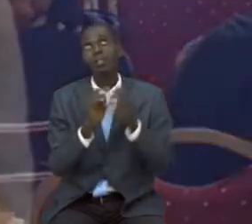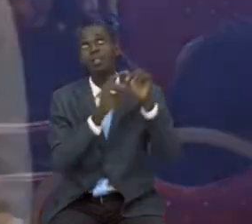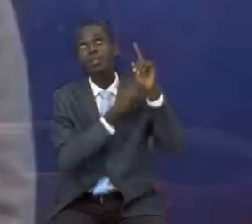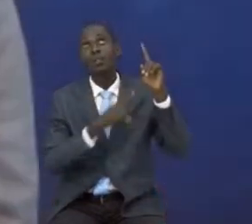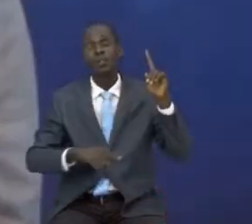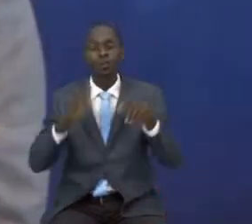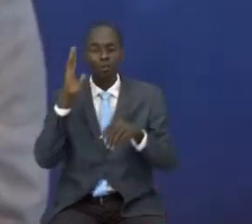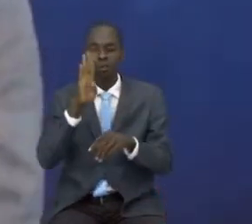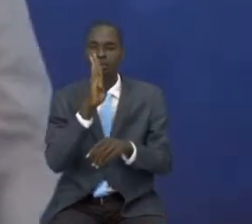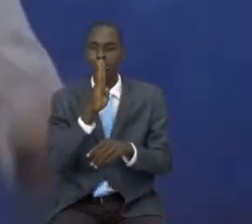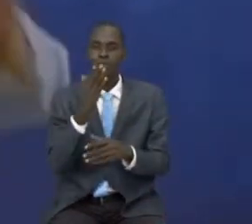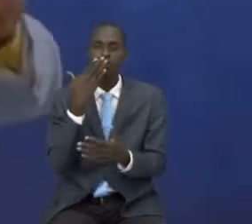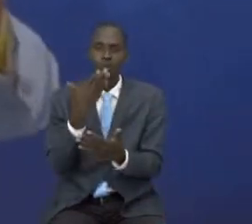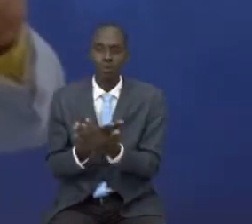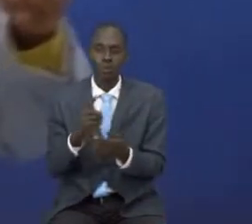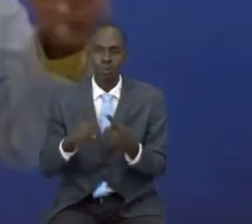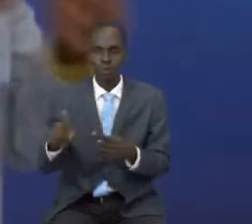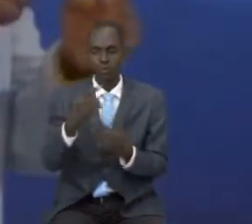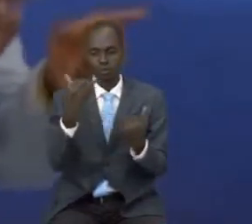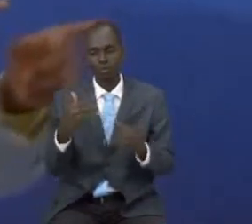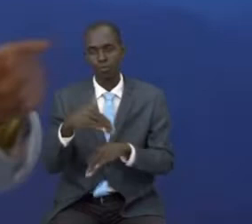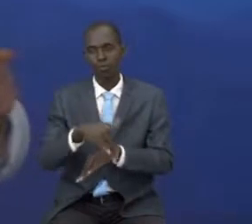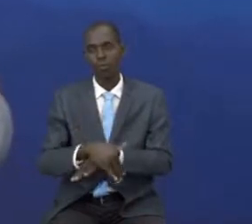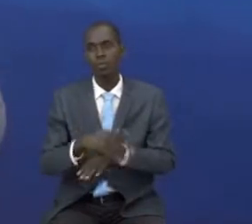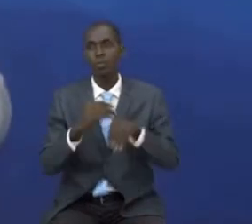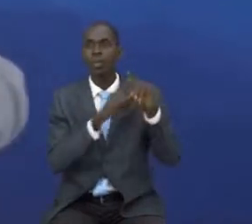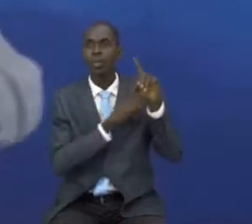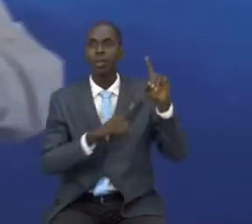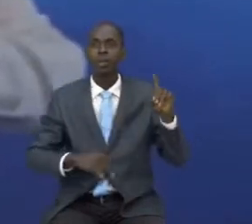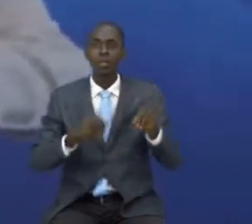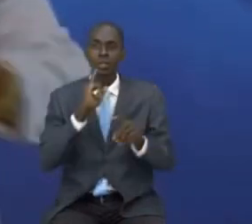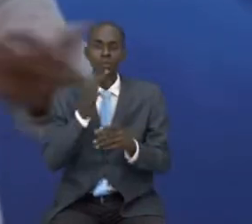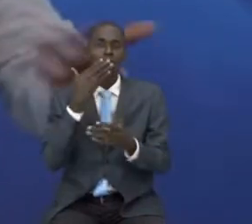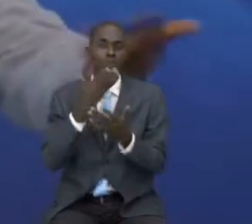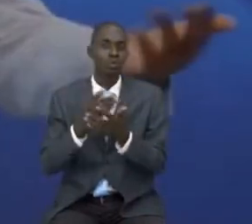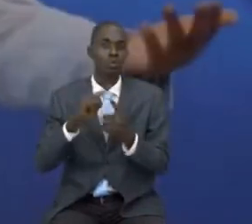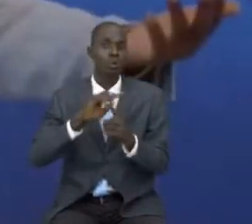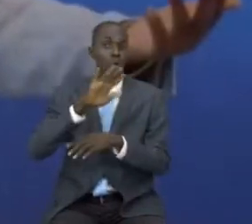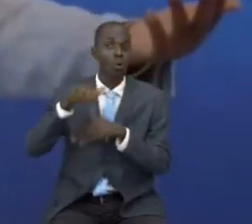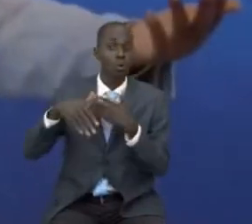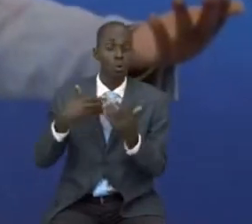to you tonight. The Lord is good to all, and